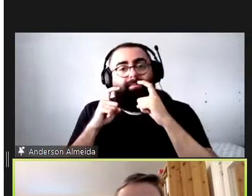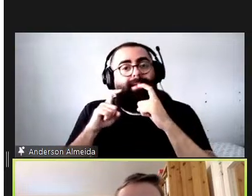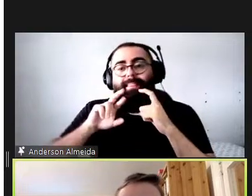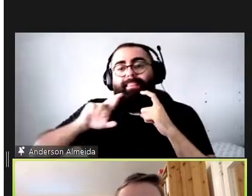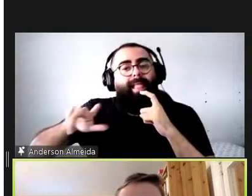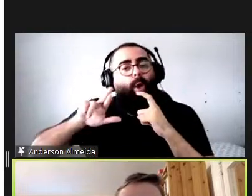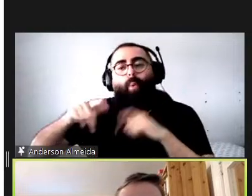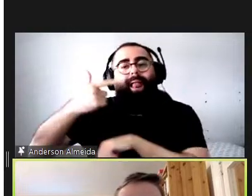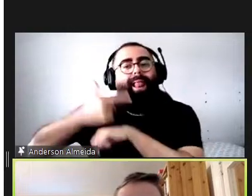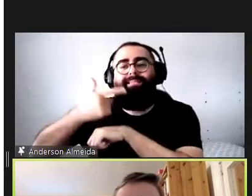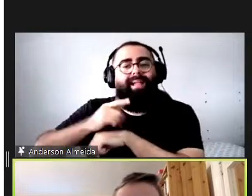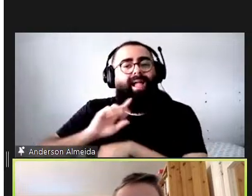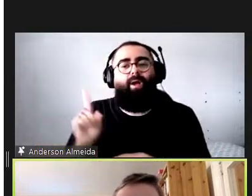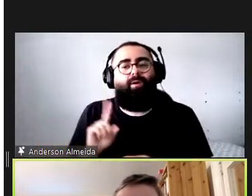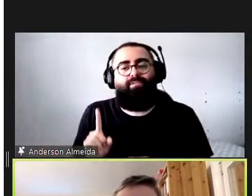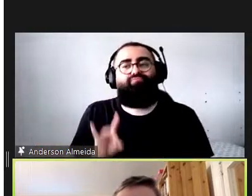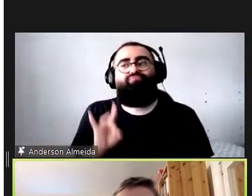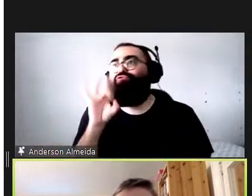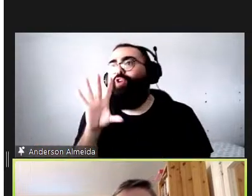by prosodic structure.